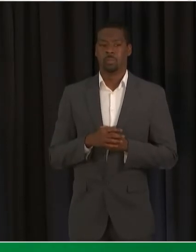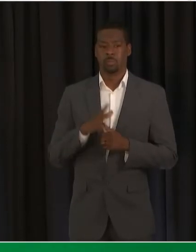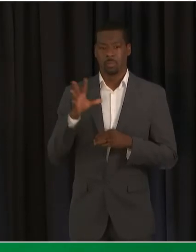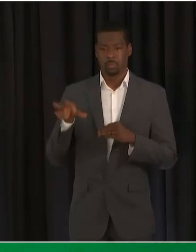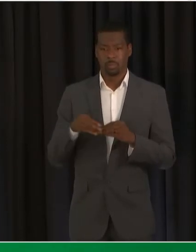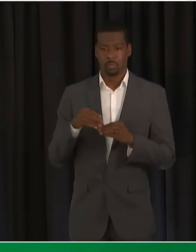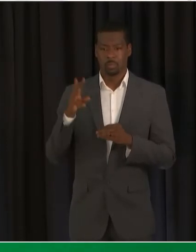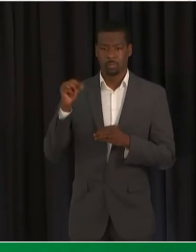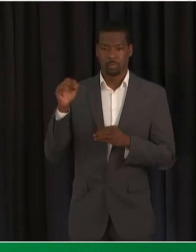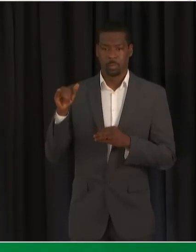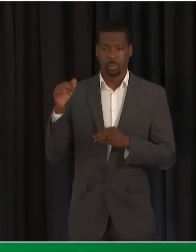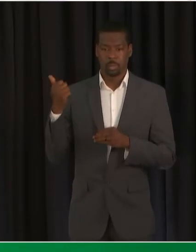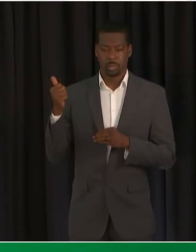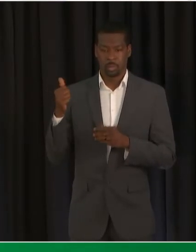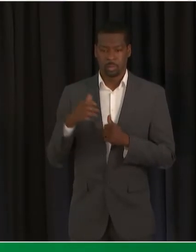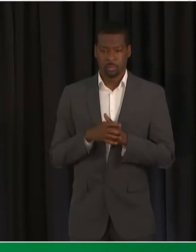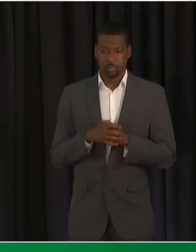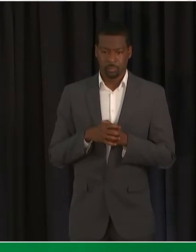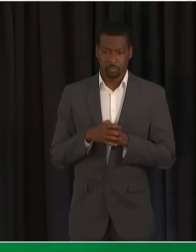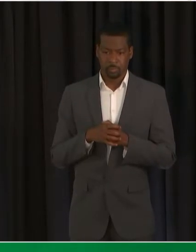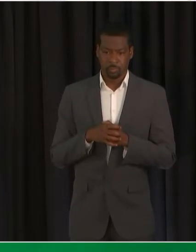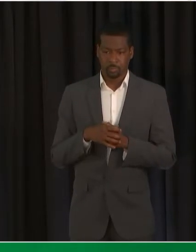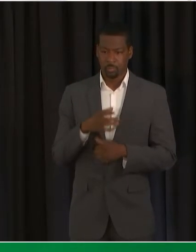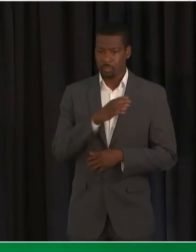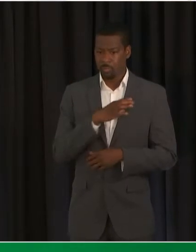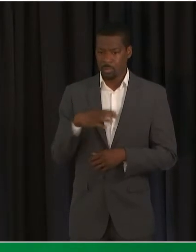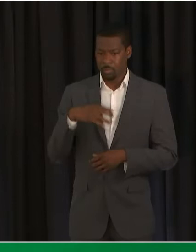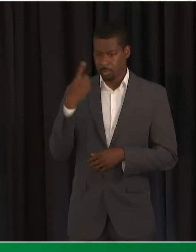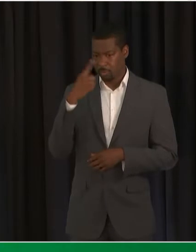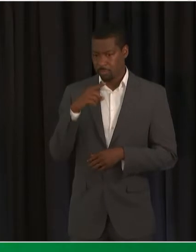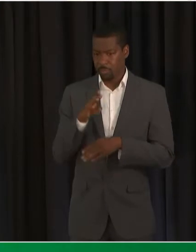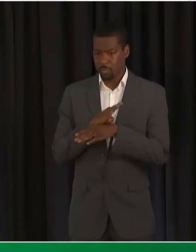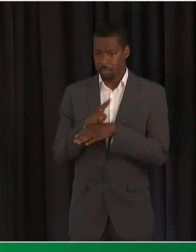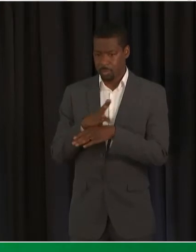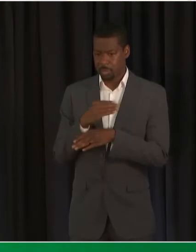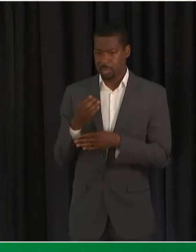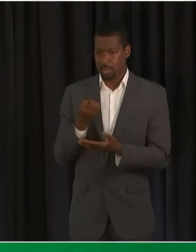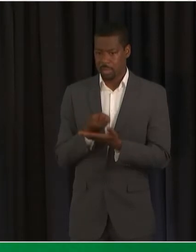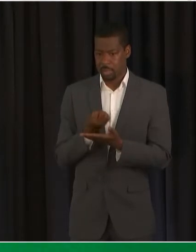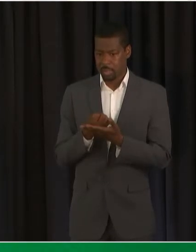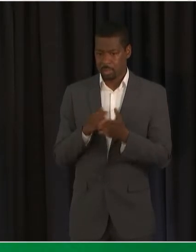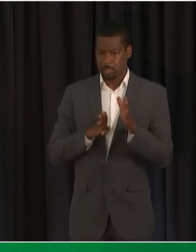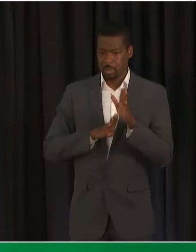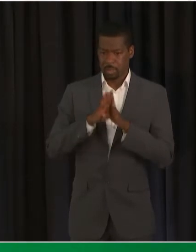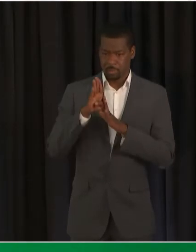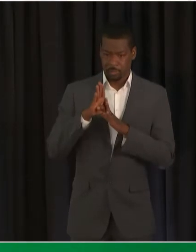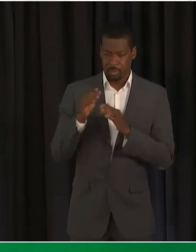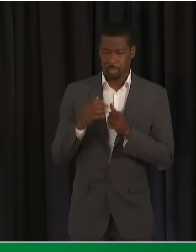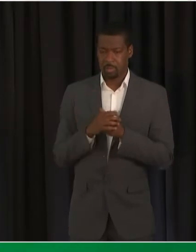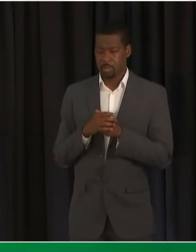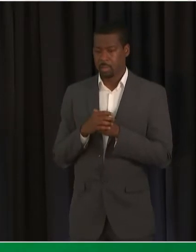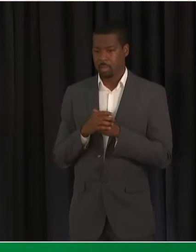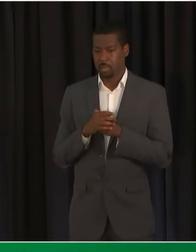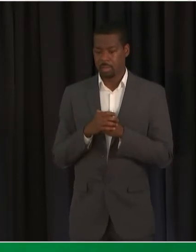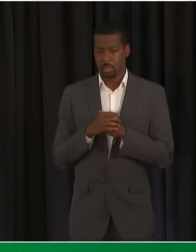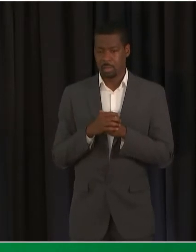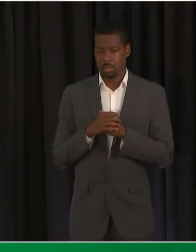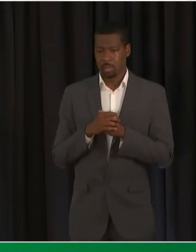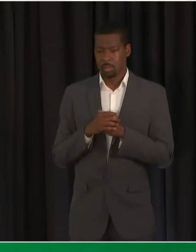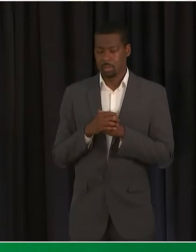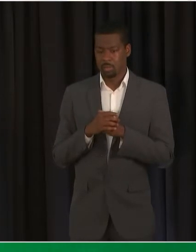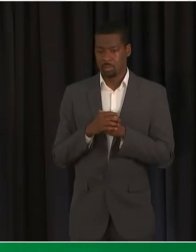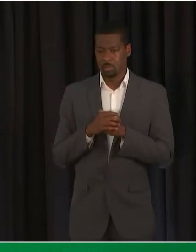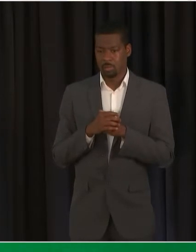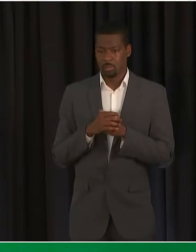Additionally, on May 10th, the Committee on Business and Economic Development will be hosting